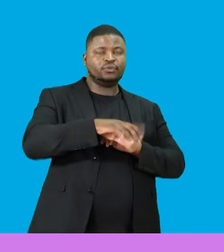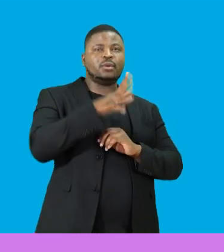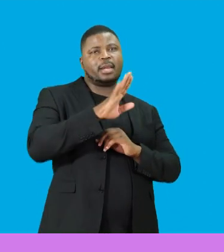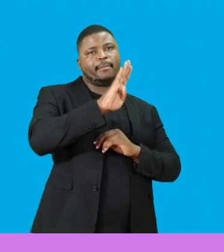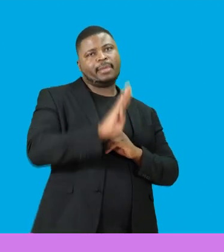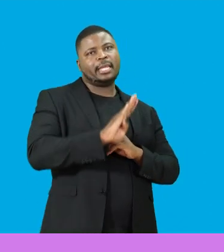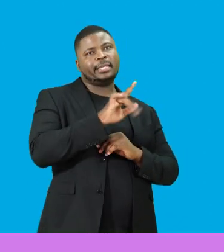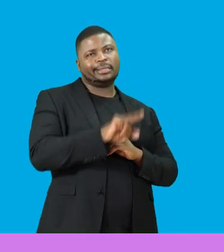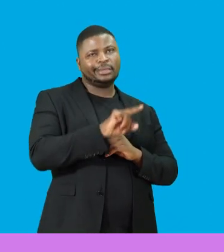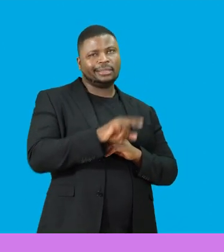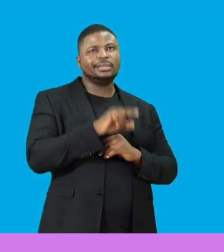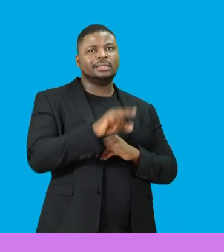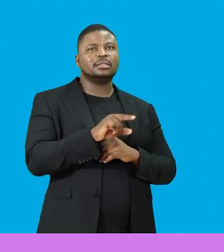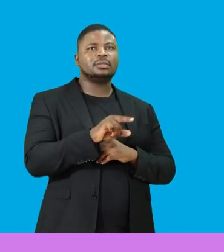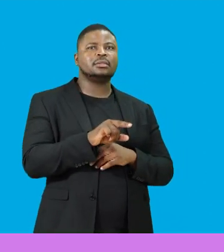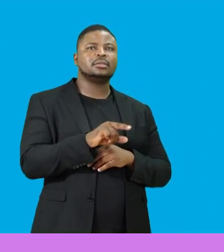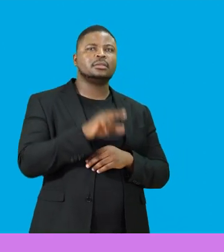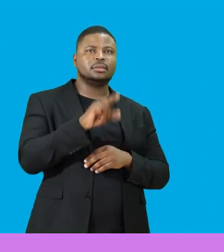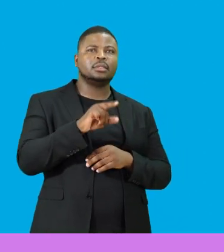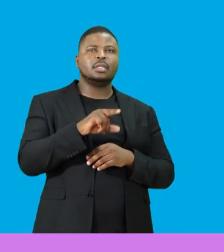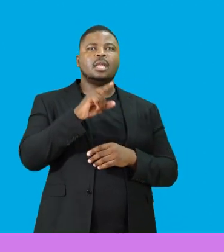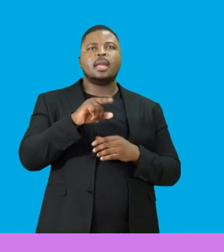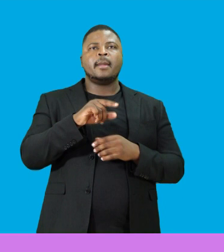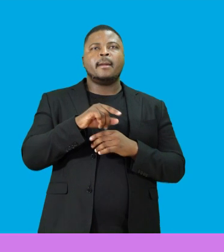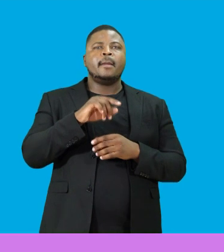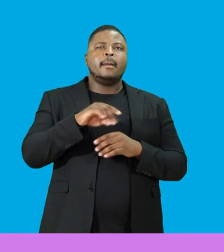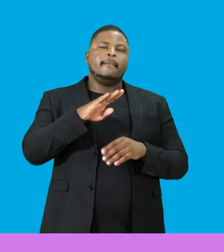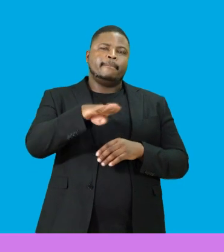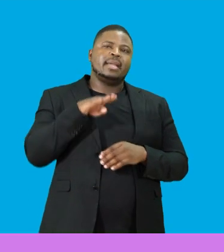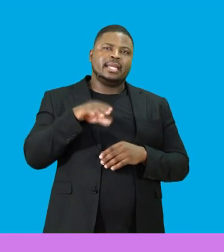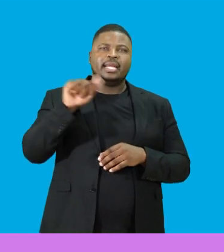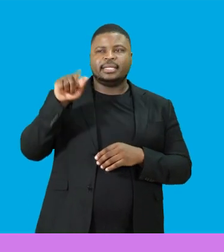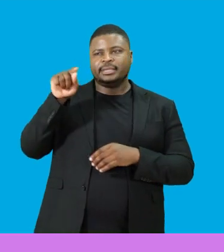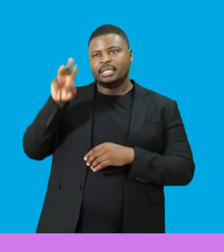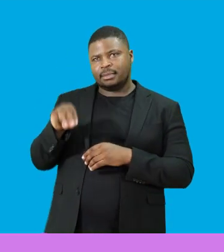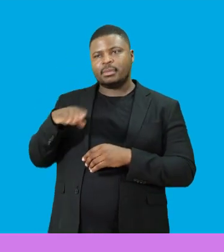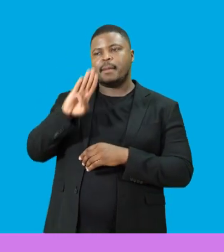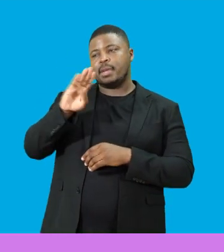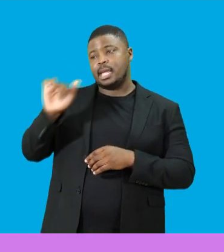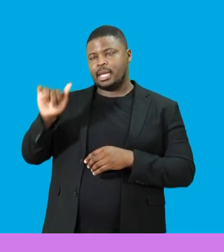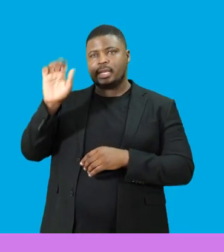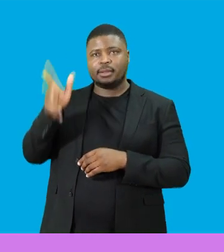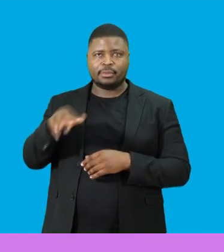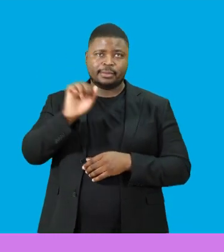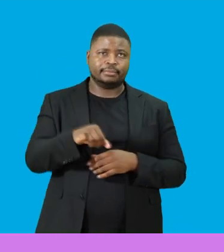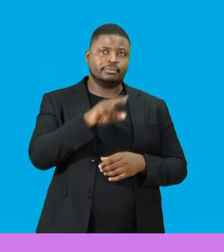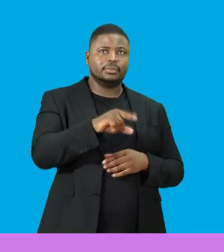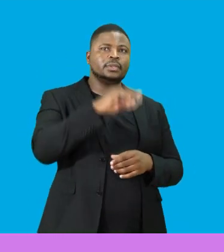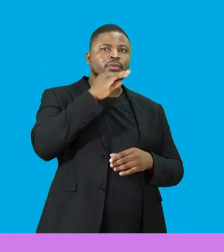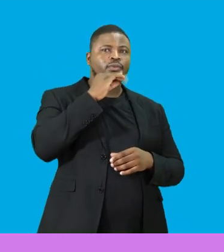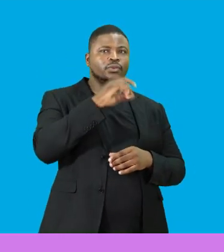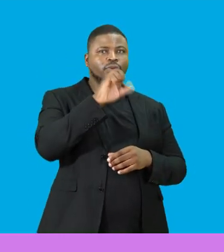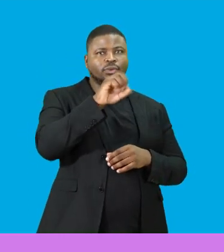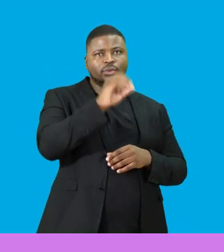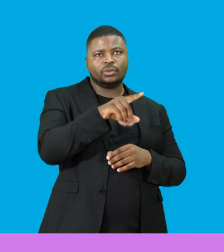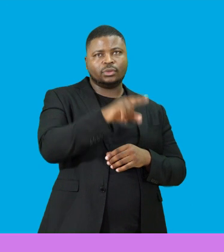I'll abbreviate it as B and then bank ATM, I'll abbreviate it as BA. So for branch, we have 23 rand plus 1 rand 10